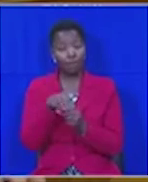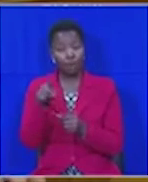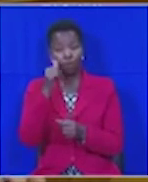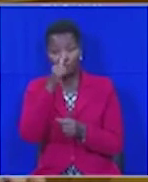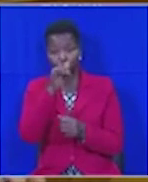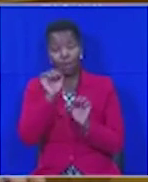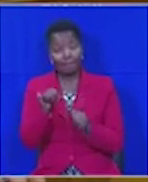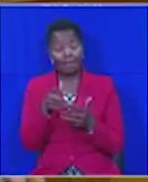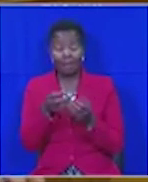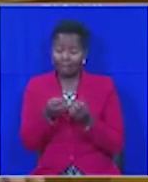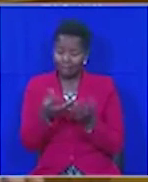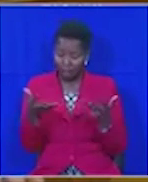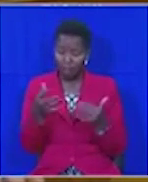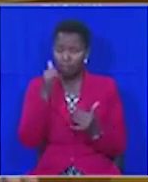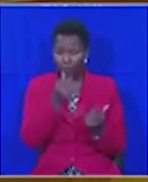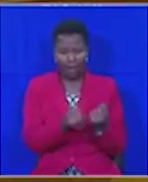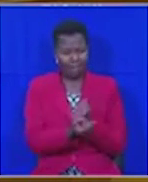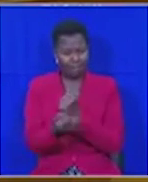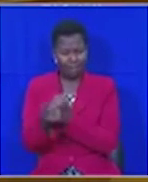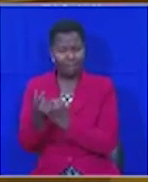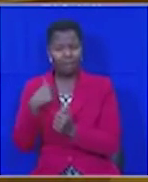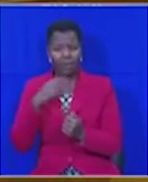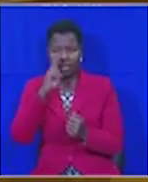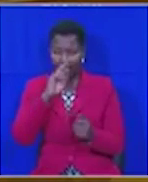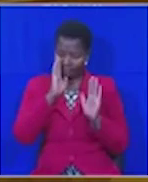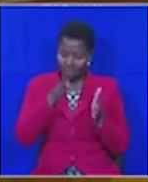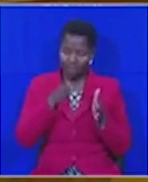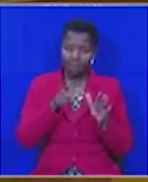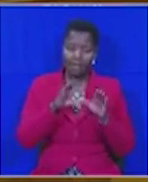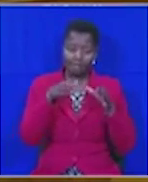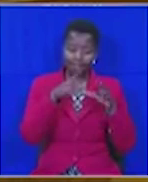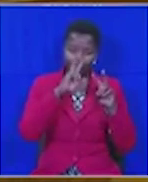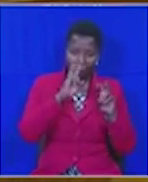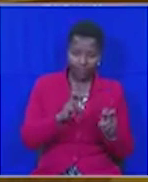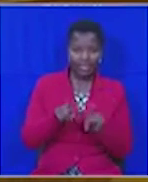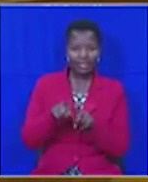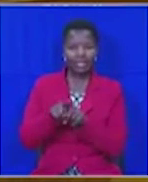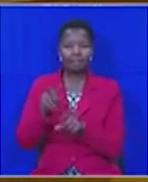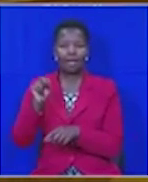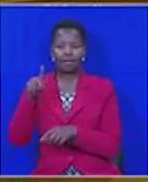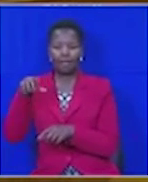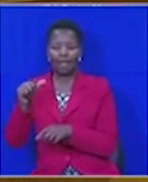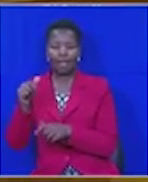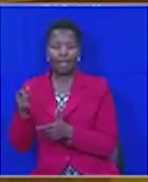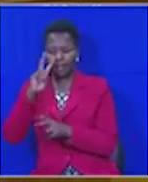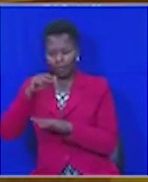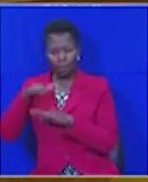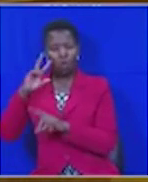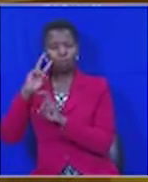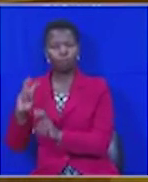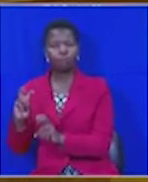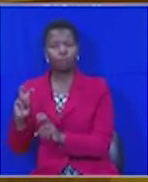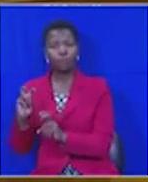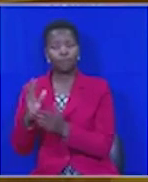activity in this area that needs the attention of both the investigating agencies and the prosecuting agencies. Some of us might be old enough